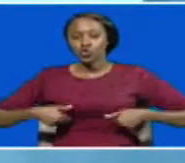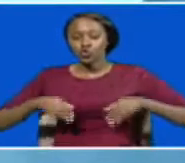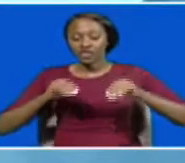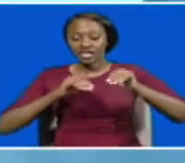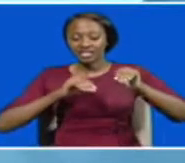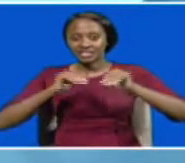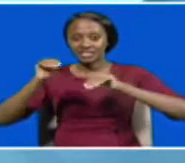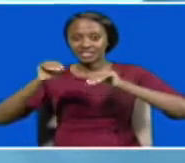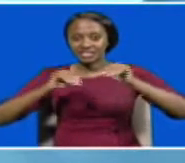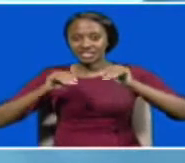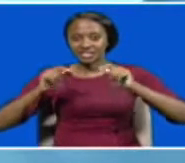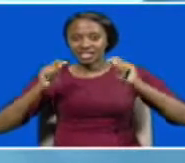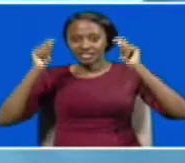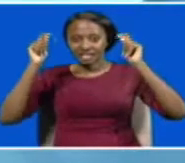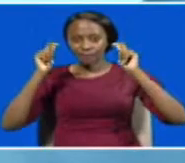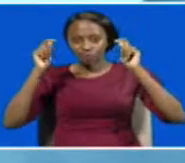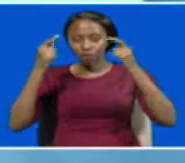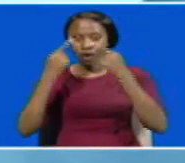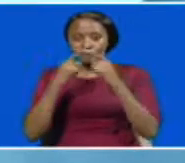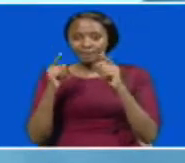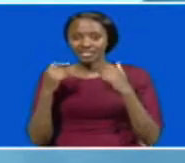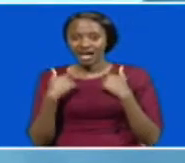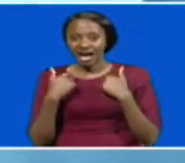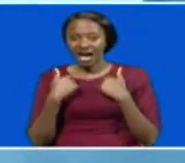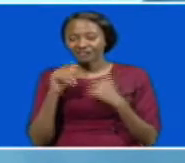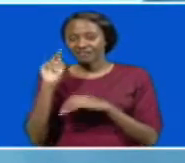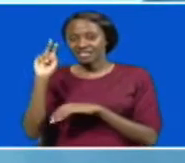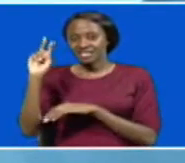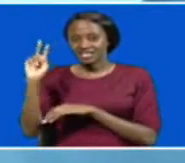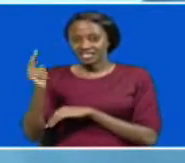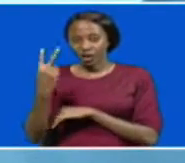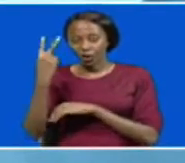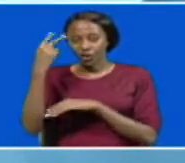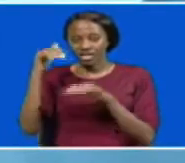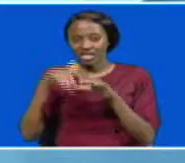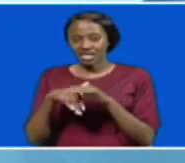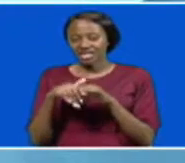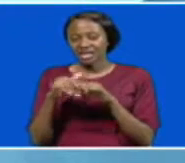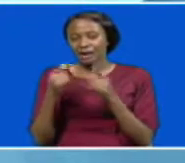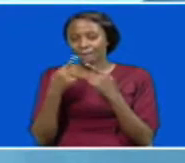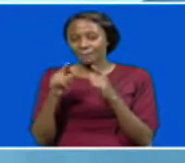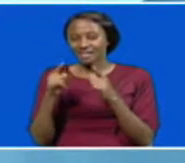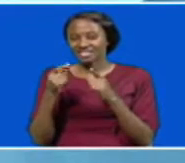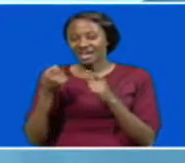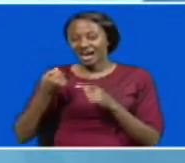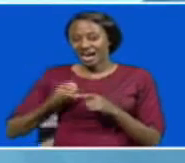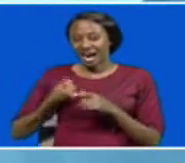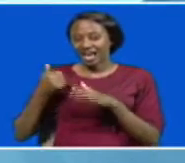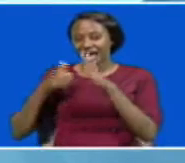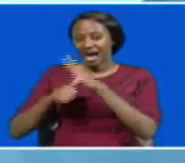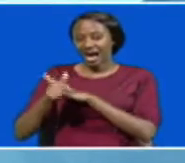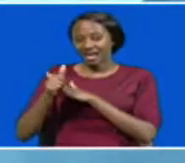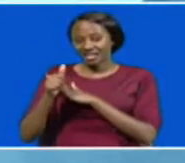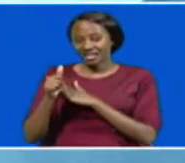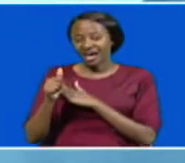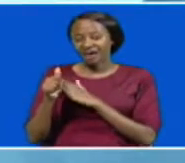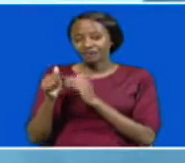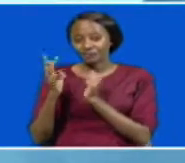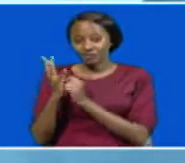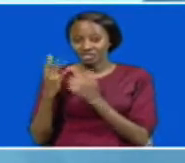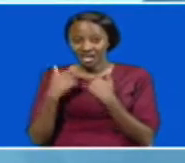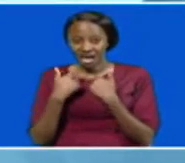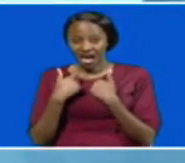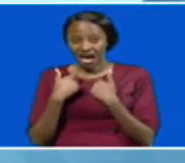Mushiri and Chandler Adams finished second and third, respectively. In the Girls Under 18 category, Gikanda Bunnies